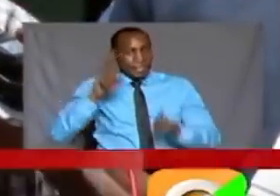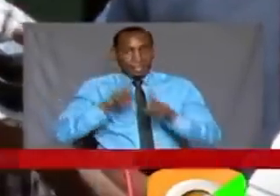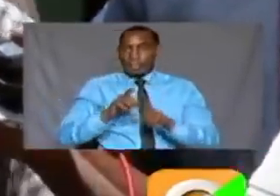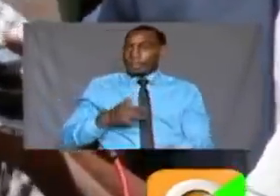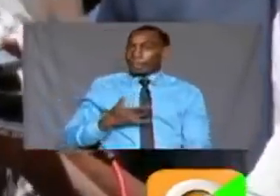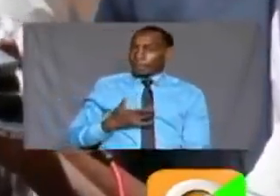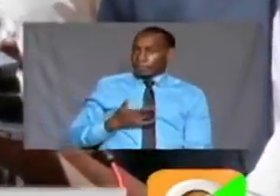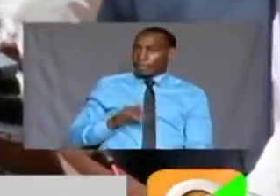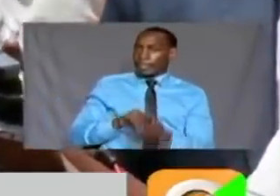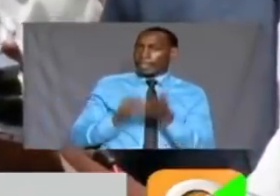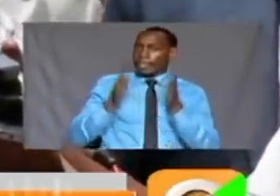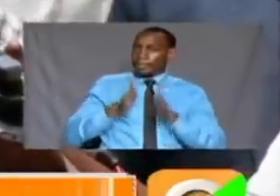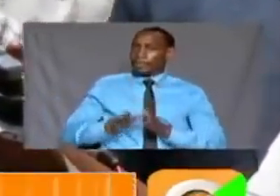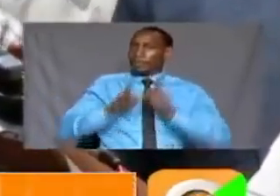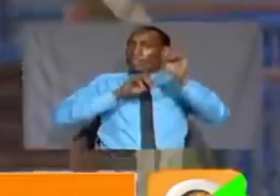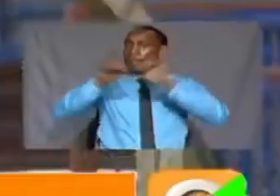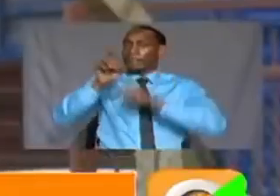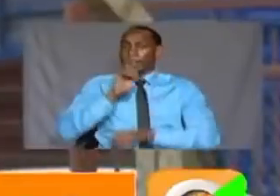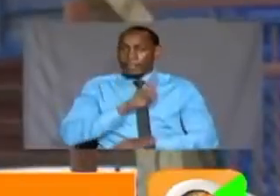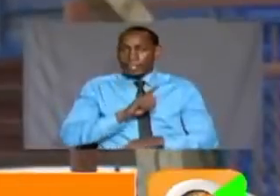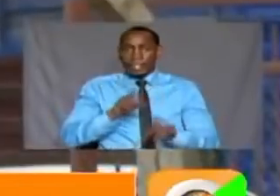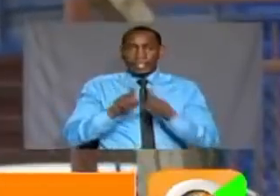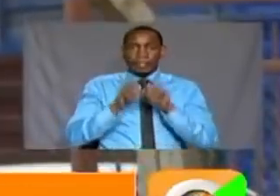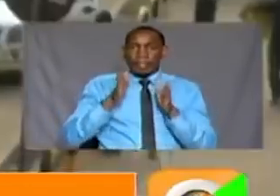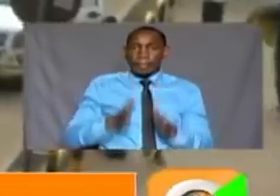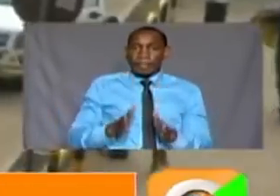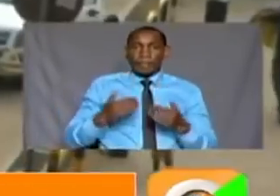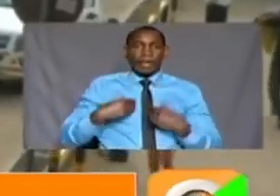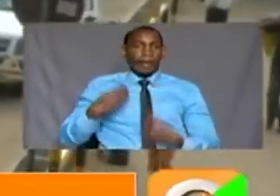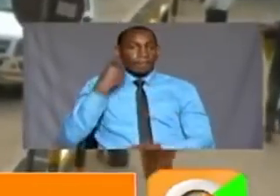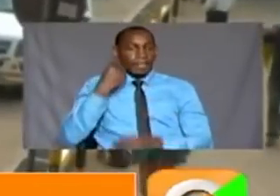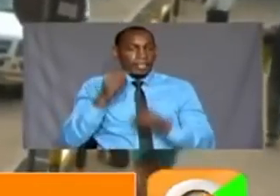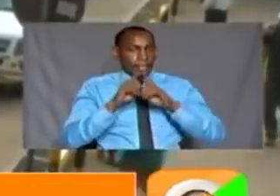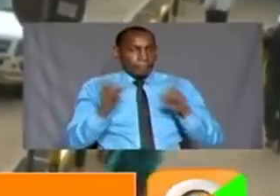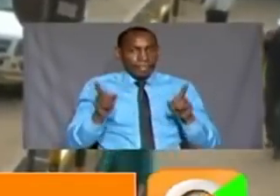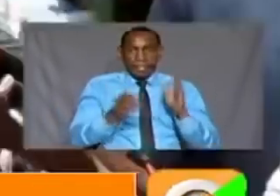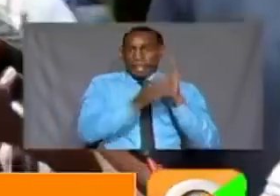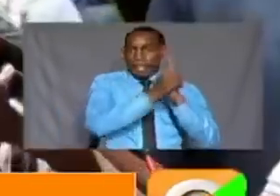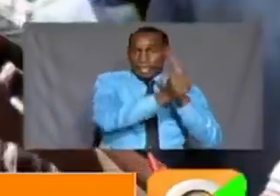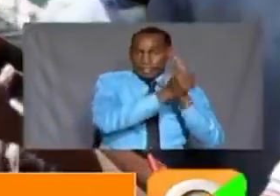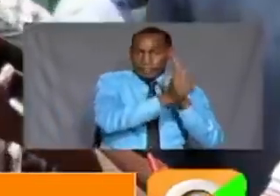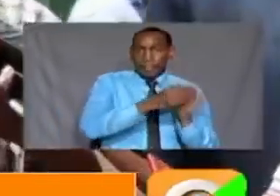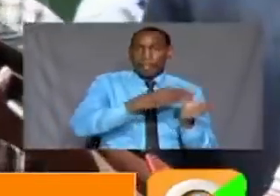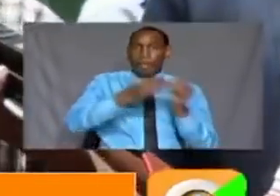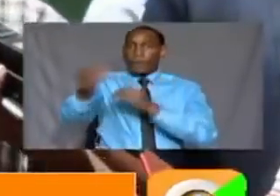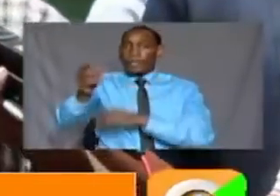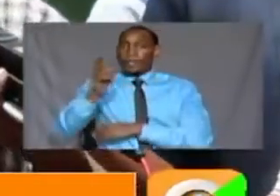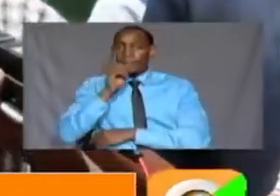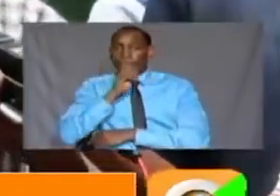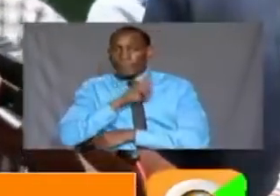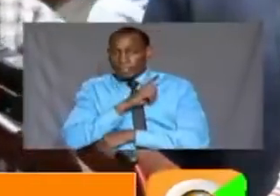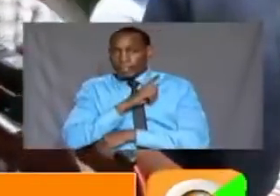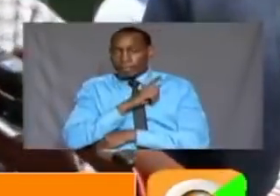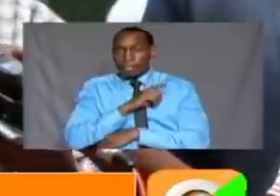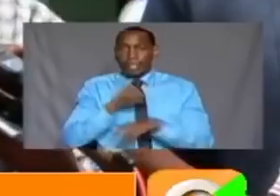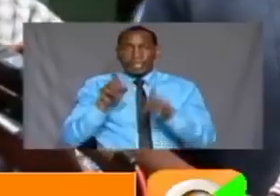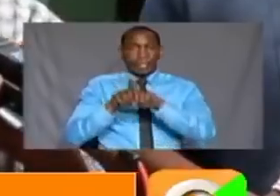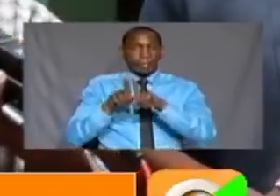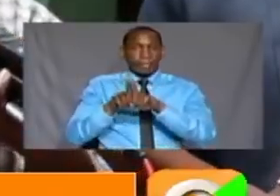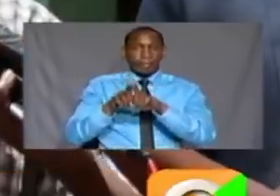wanachokisia ni mtu alisafiri na mtu pengine ameshika ule ugonjwa. Lakini wataalamu wetu wameenda pale mahali na